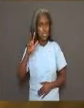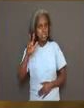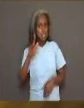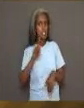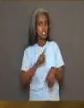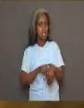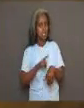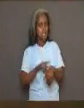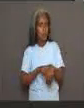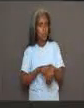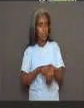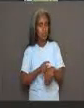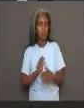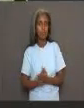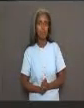3 times in a row.